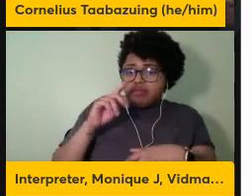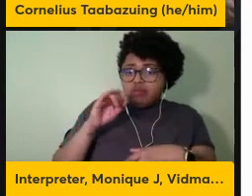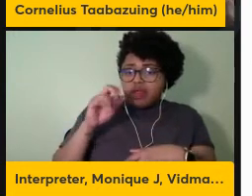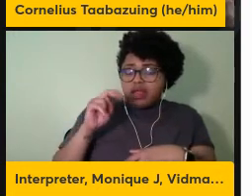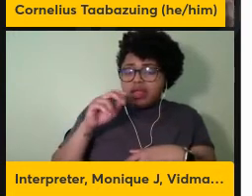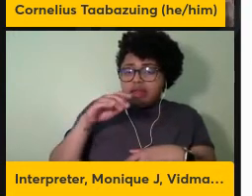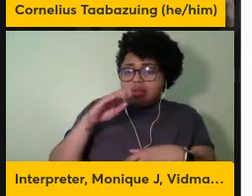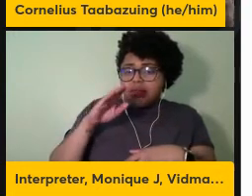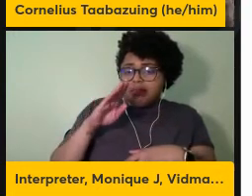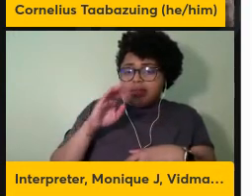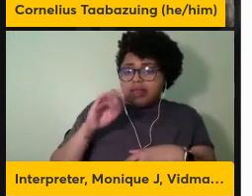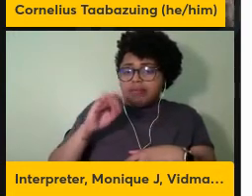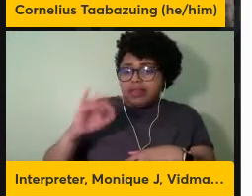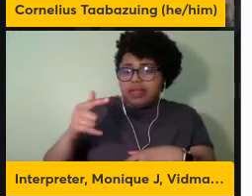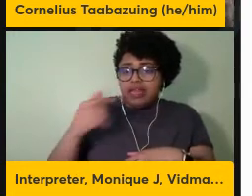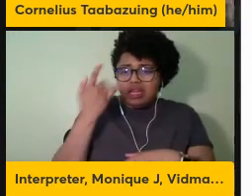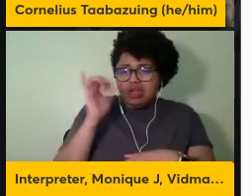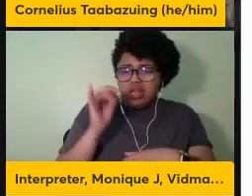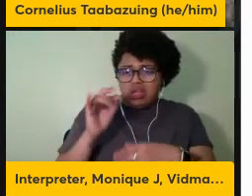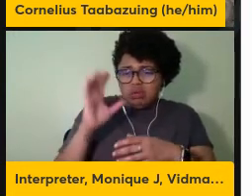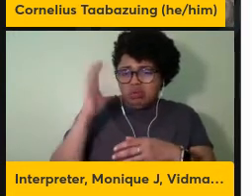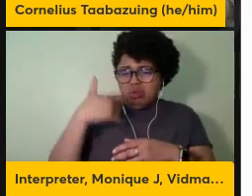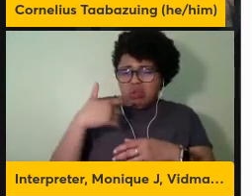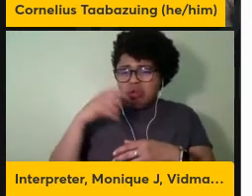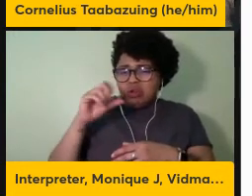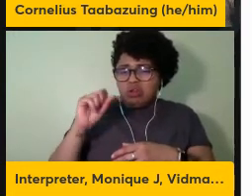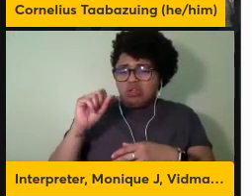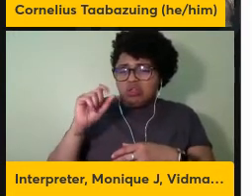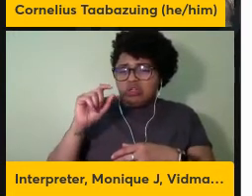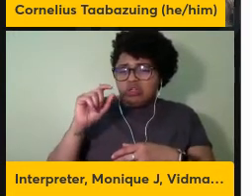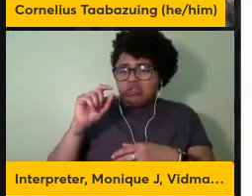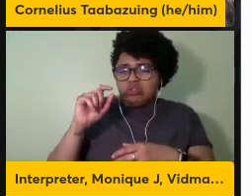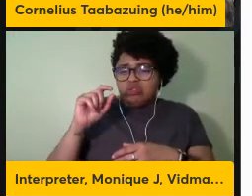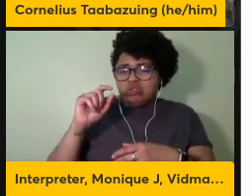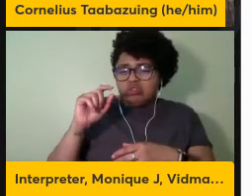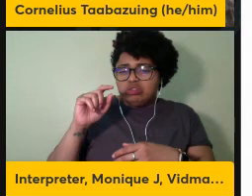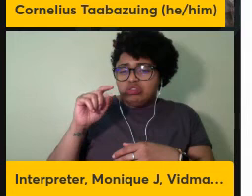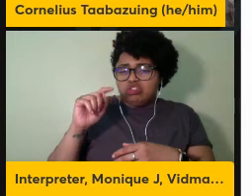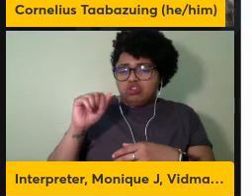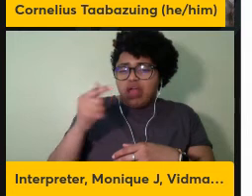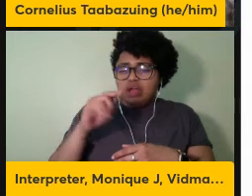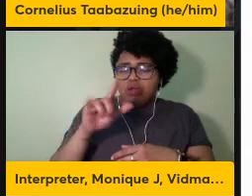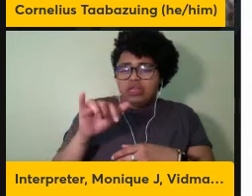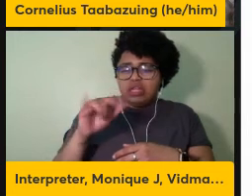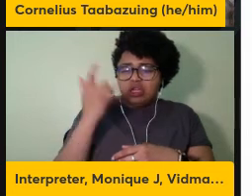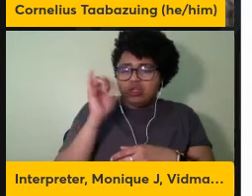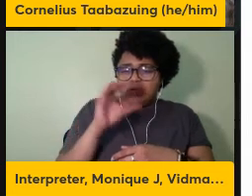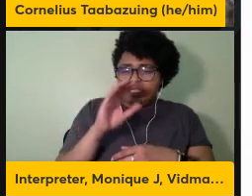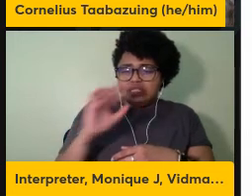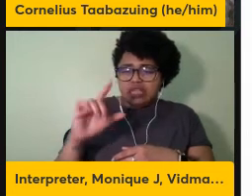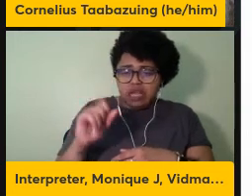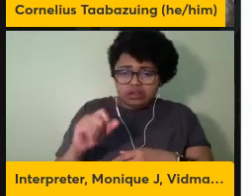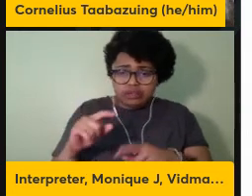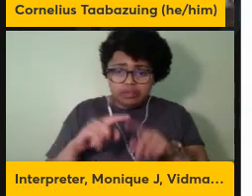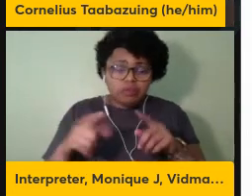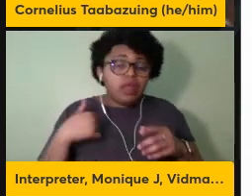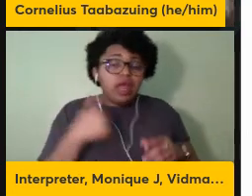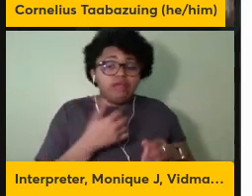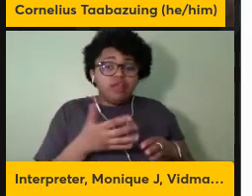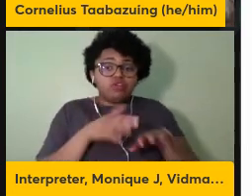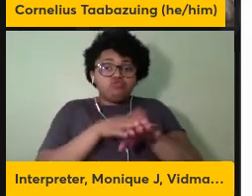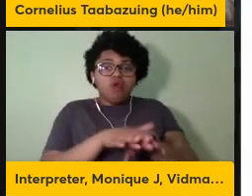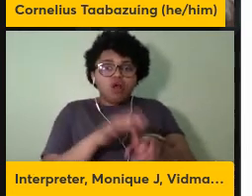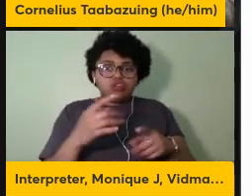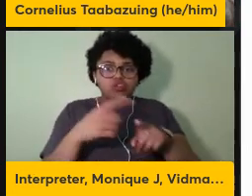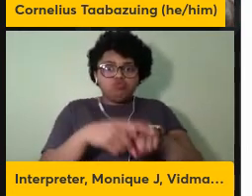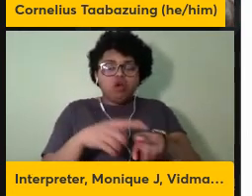these sort of scraggly looking cells. And so we discovered this bidirectional crosstalk, but in order